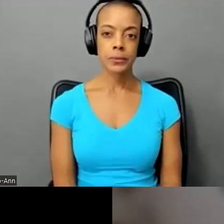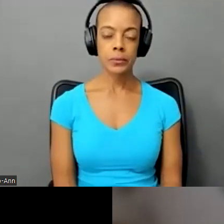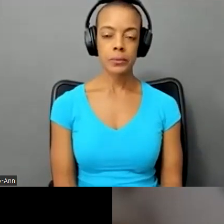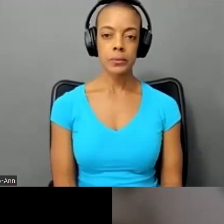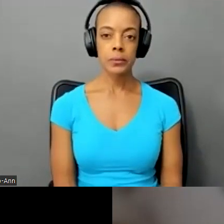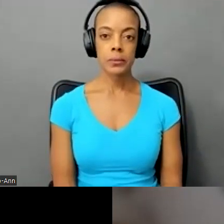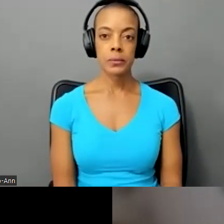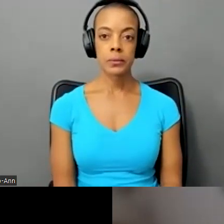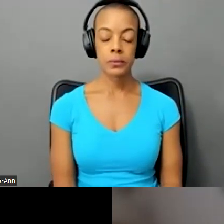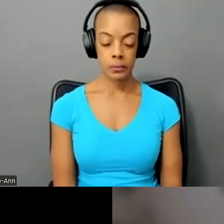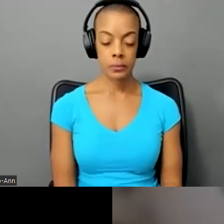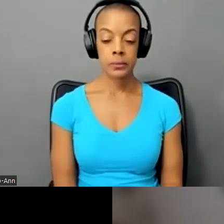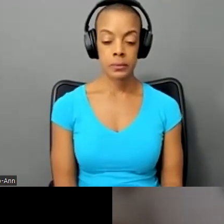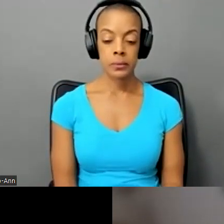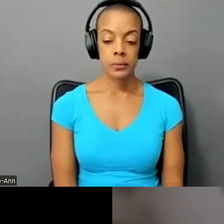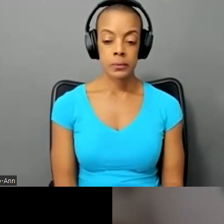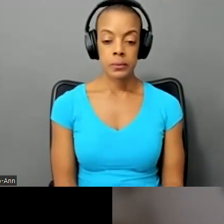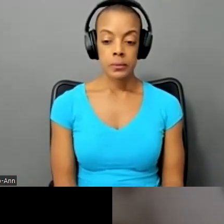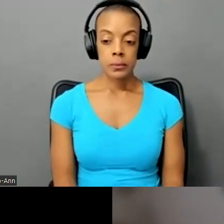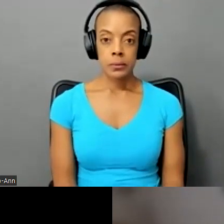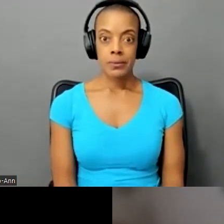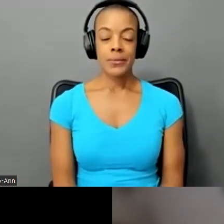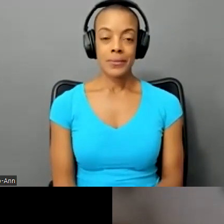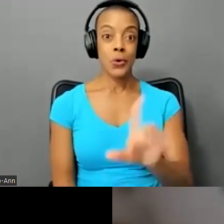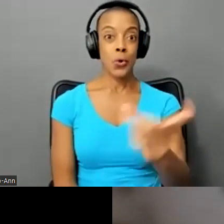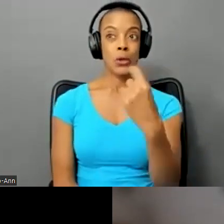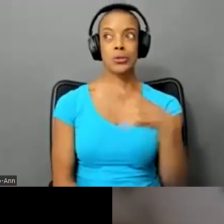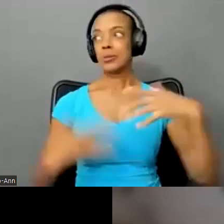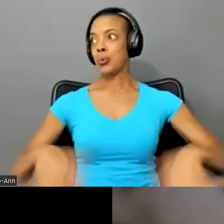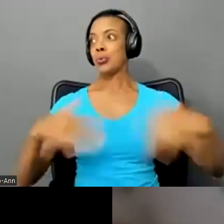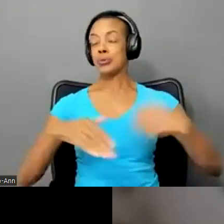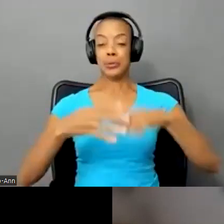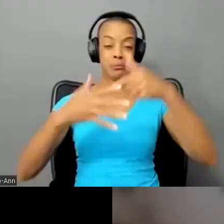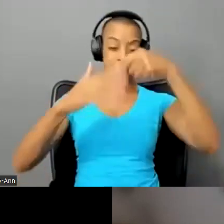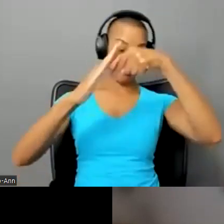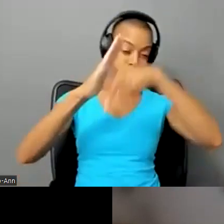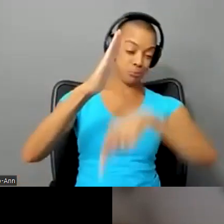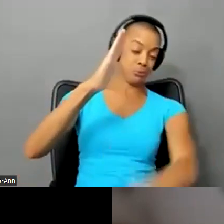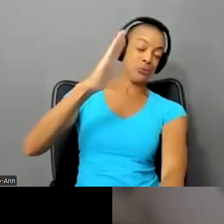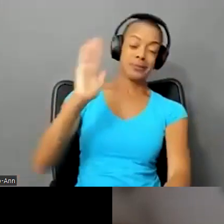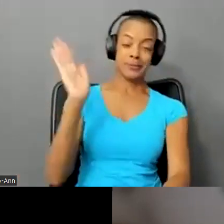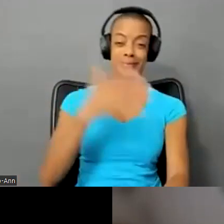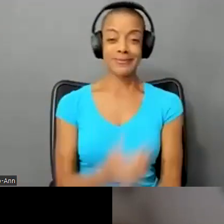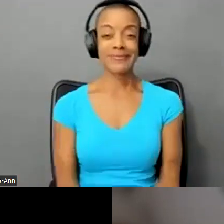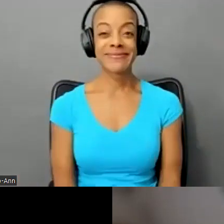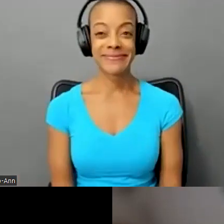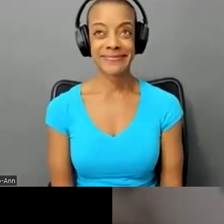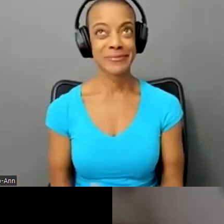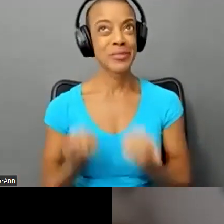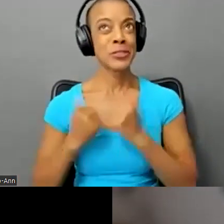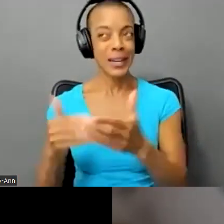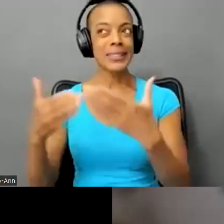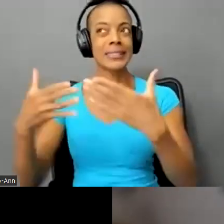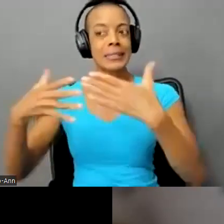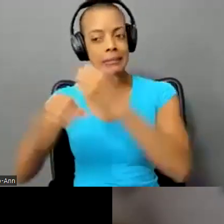I think it was a big question you asked, but I'm gonna try to section it or bucket it a